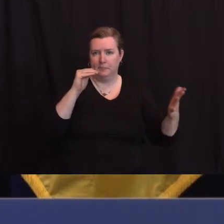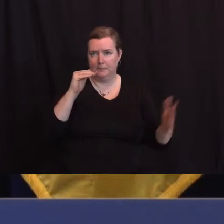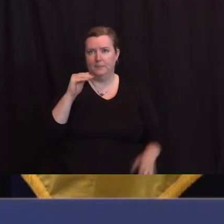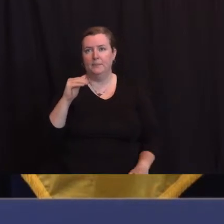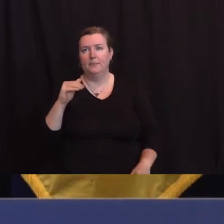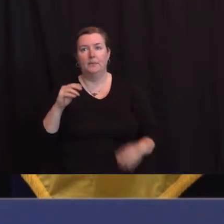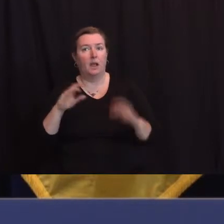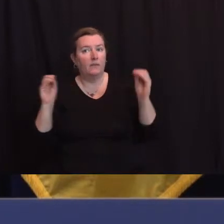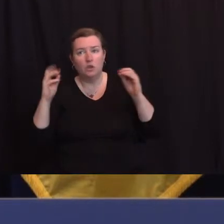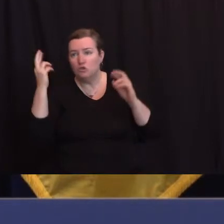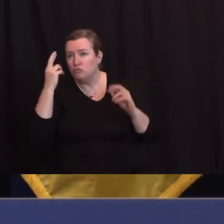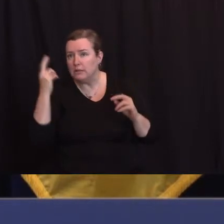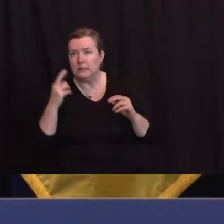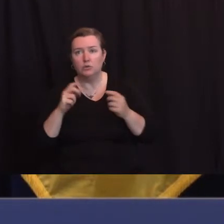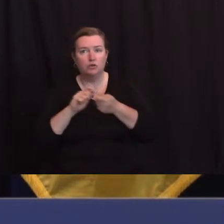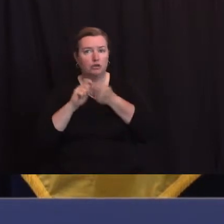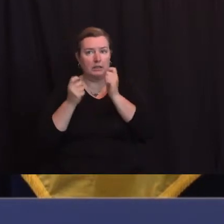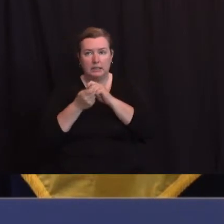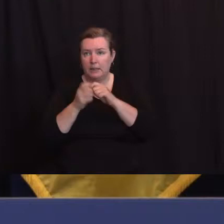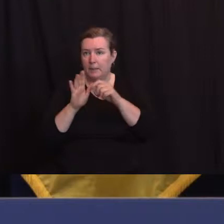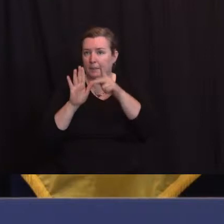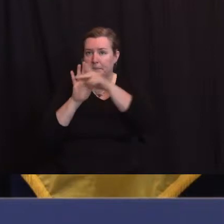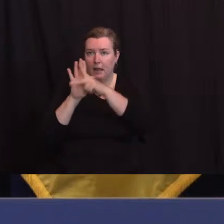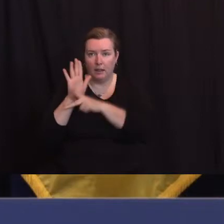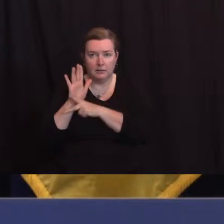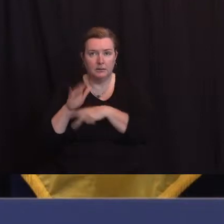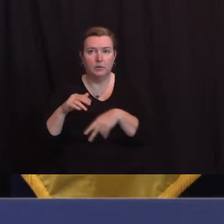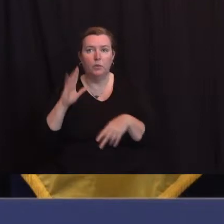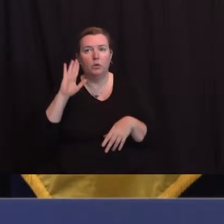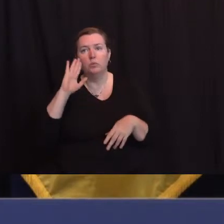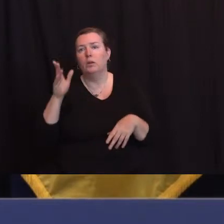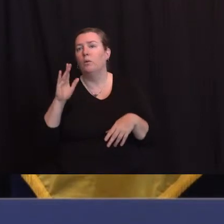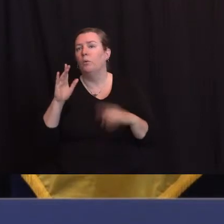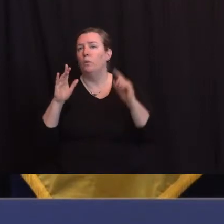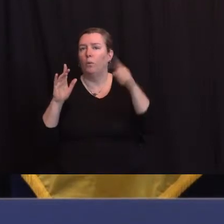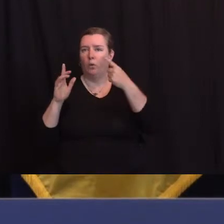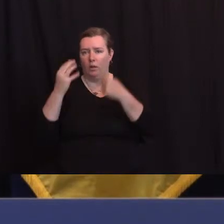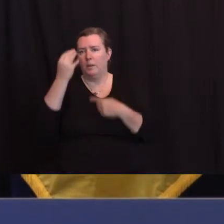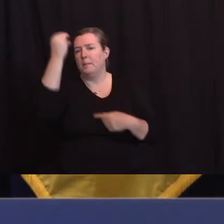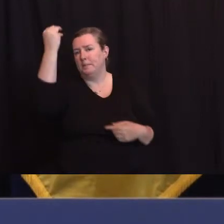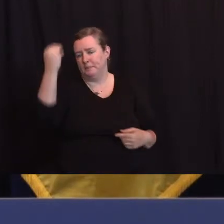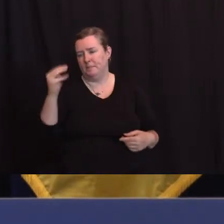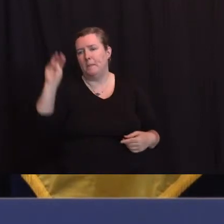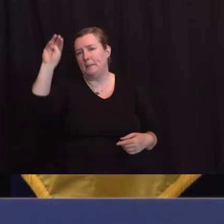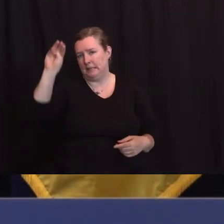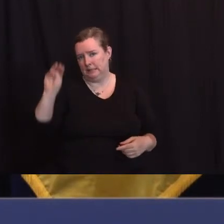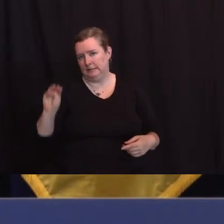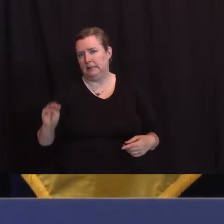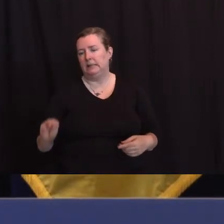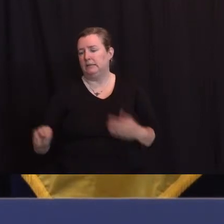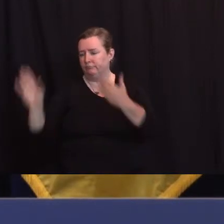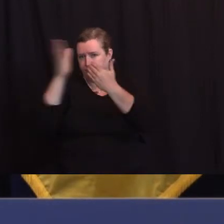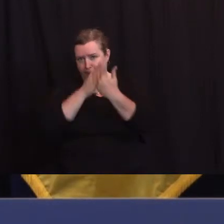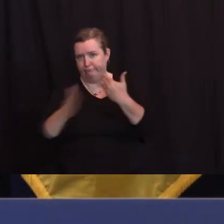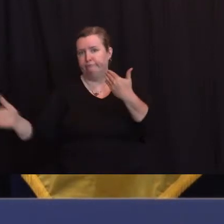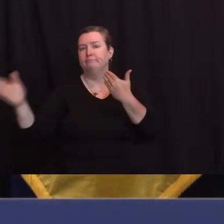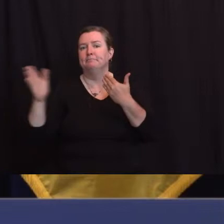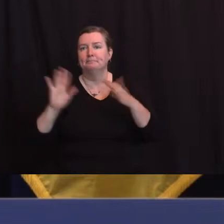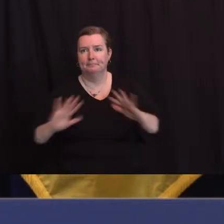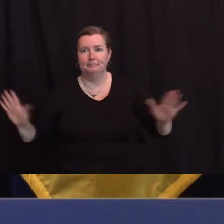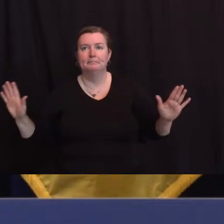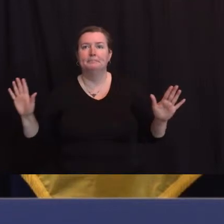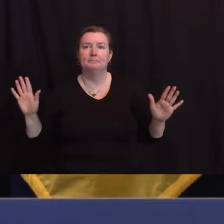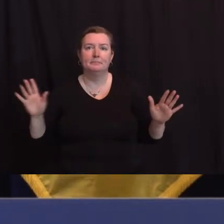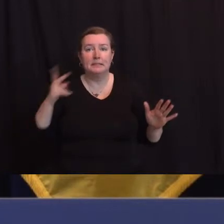to change this. We will then be going to every Monday only for at least the month of July, and we'll see how it goes over the course of